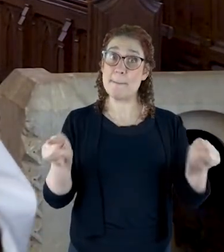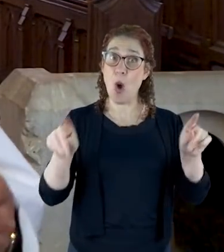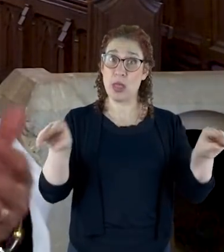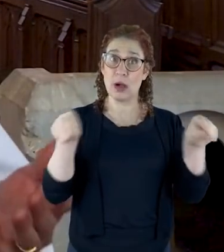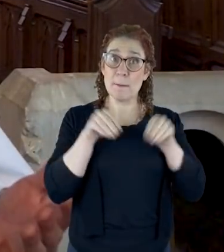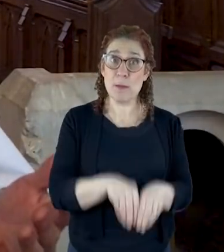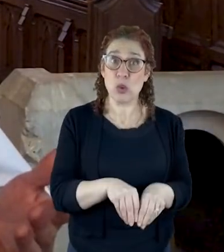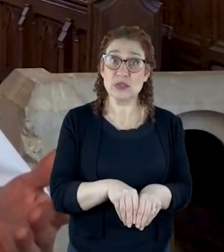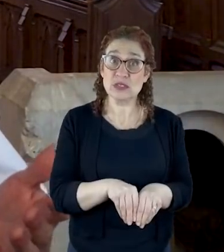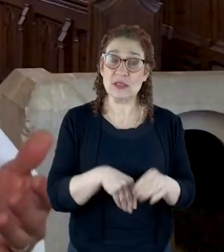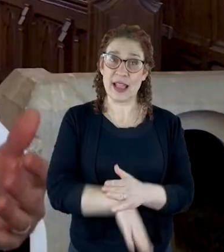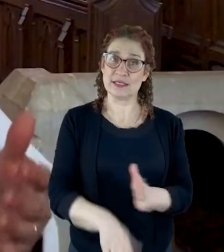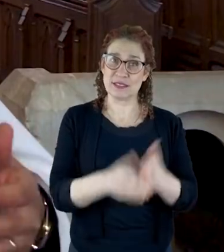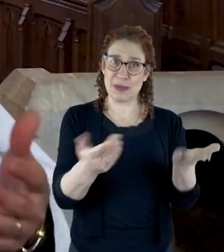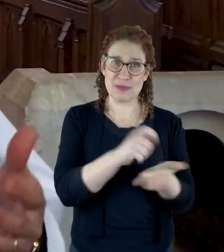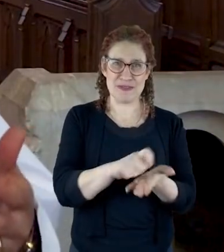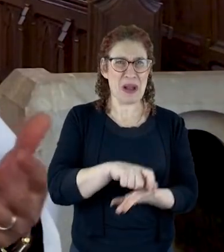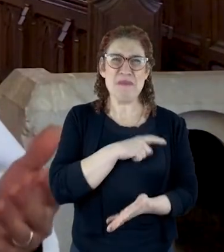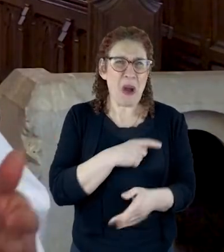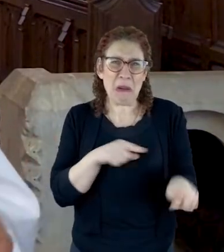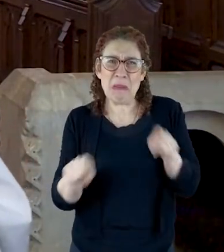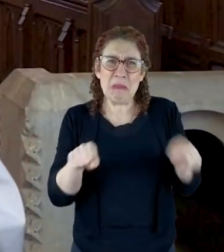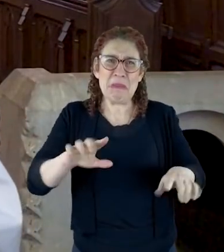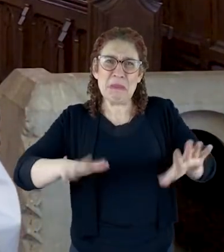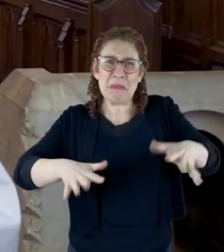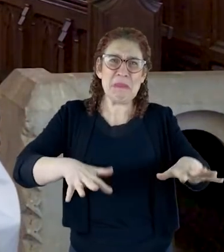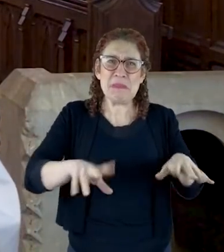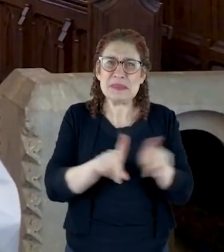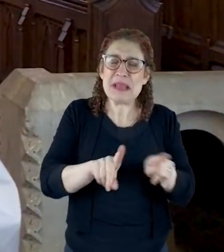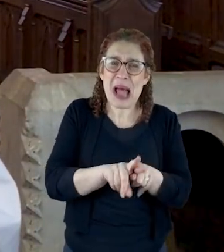record both instances when they are so similar?